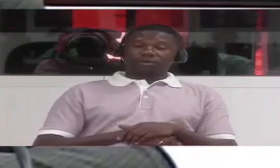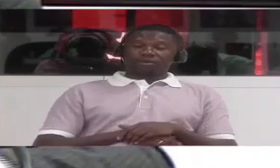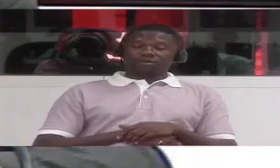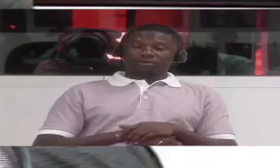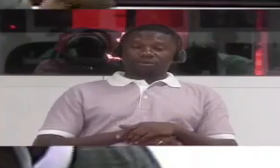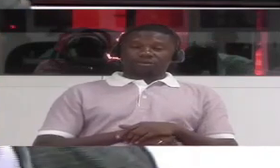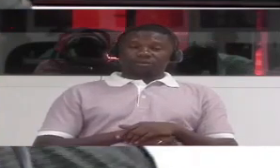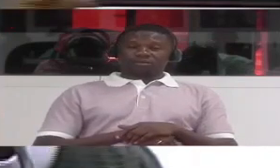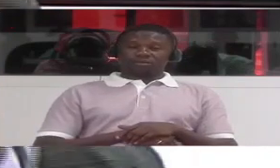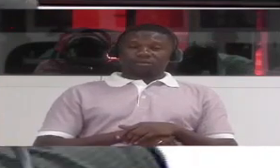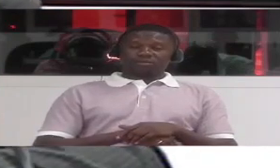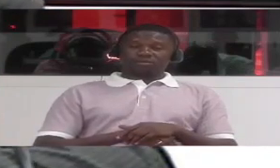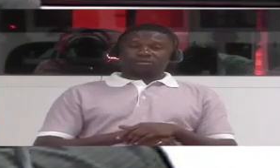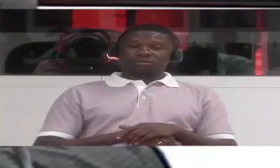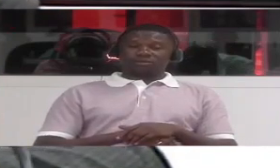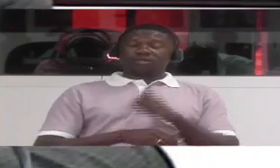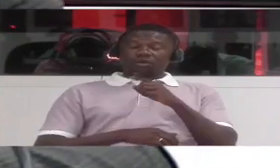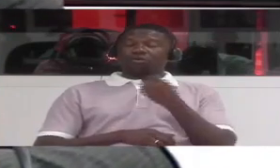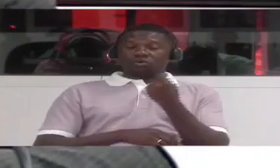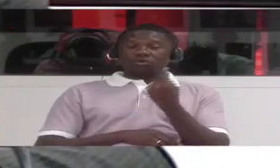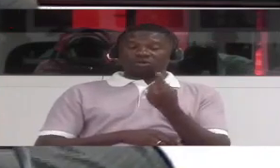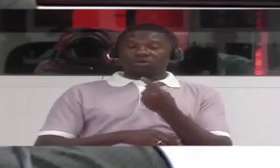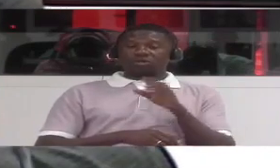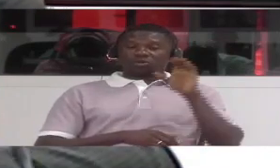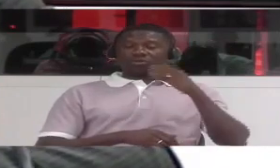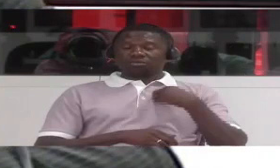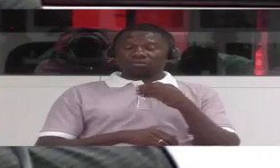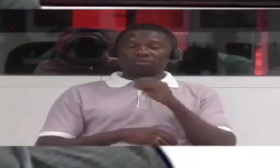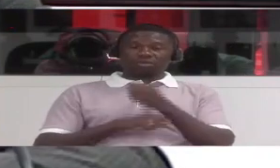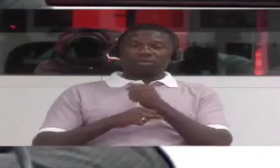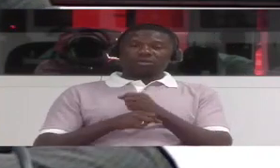whereabouts. That was the only call I made. And then the friends told my wife, and that was it.